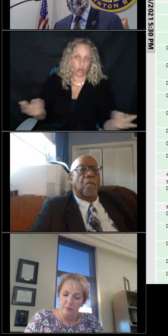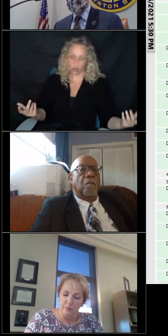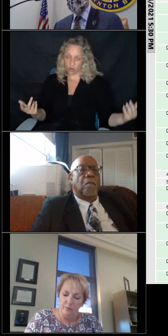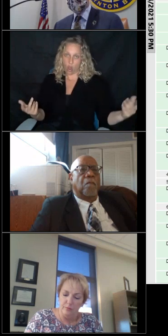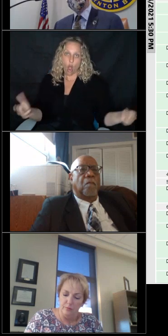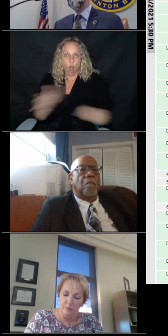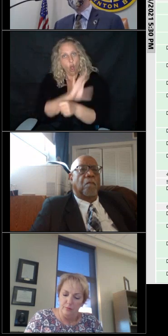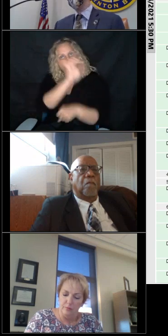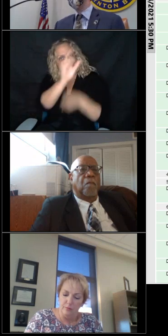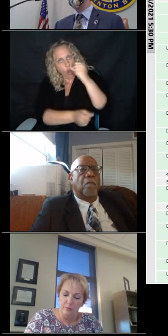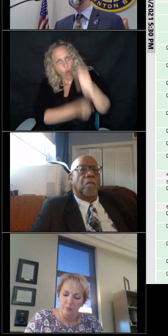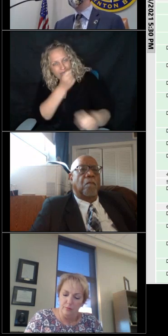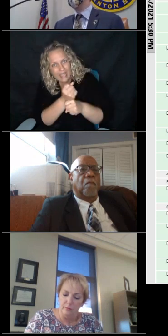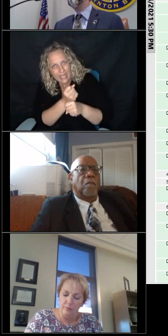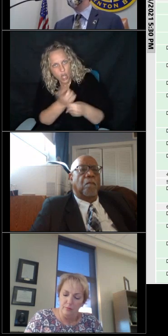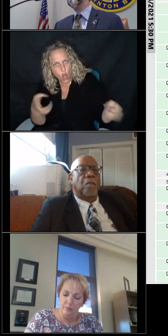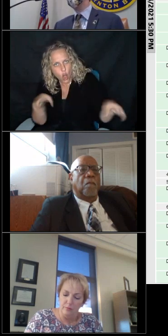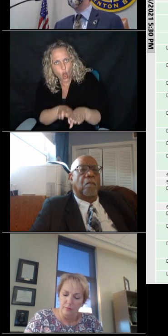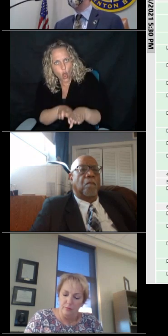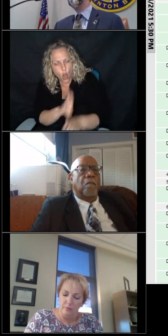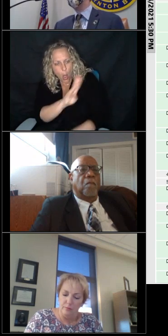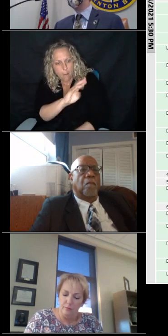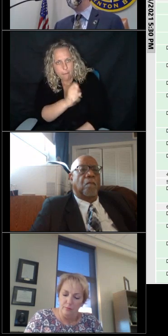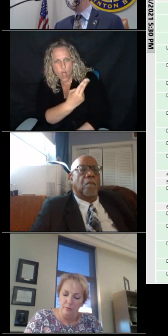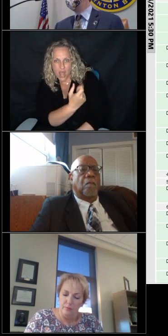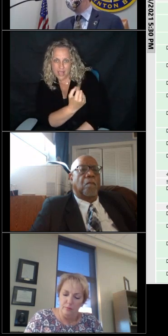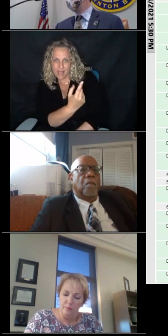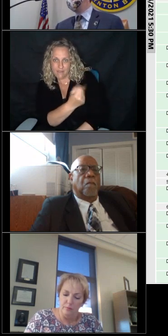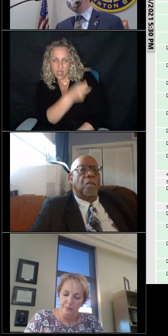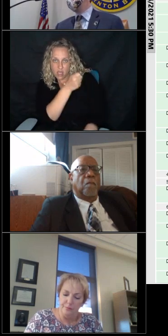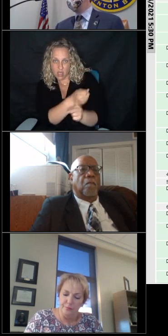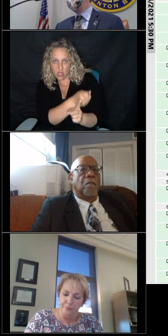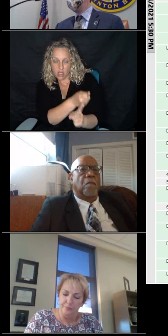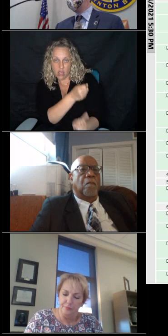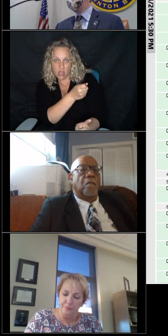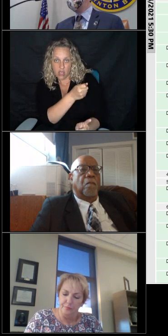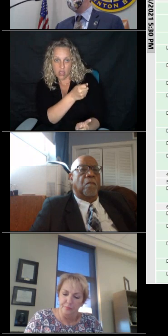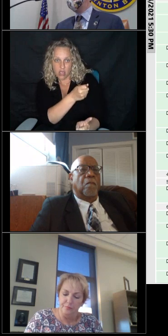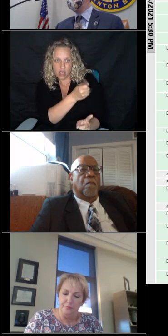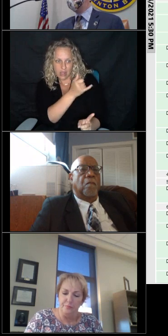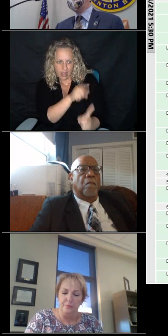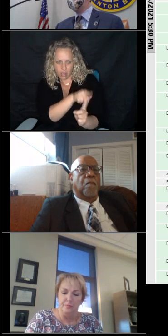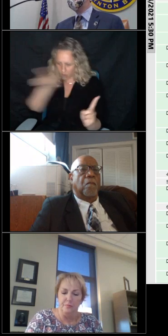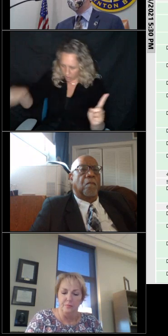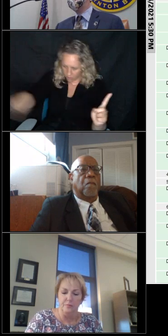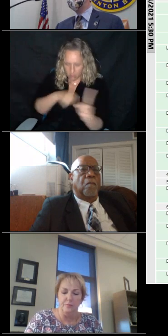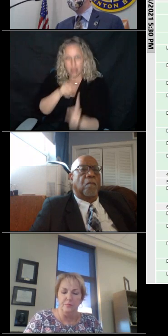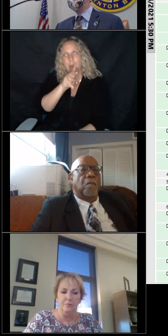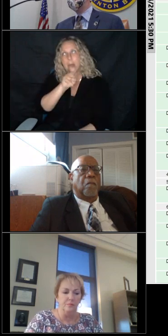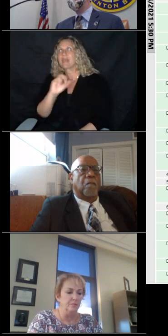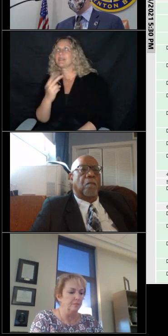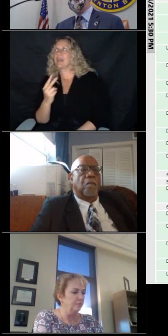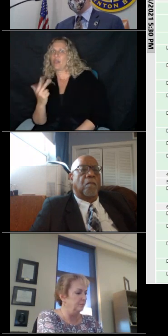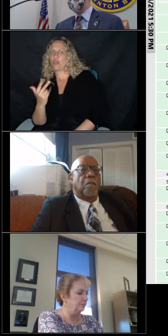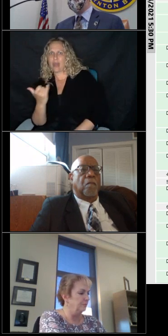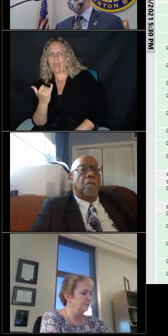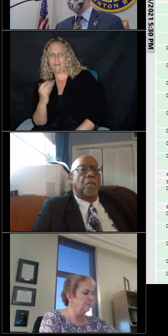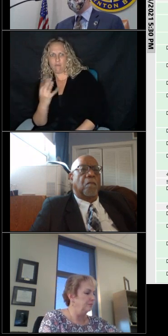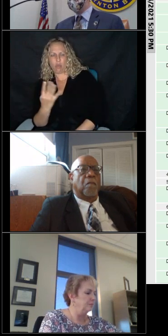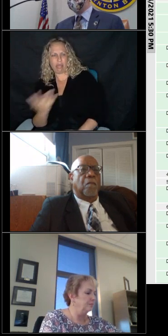whole year. The center got closed last year, March 11th. Now it's made what? Second, third,